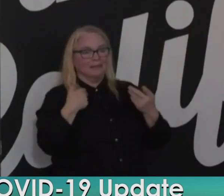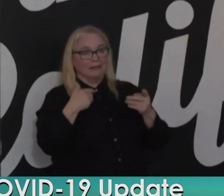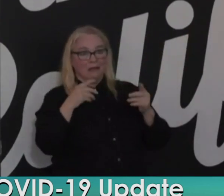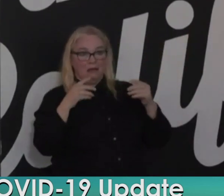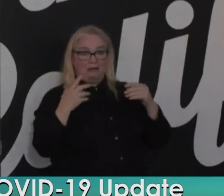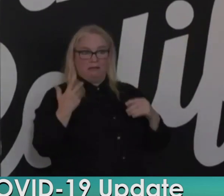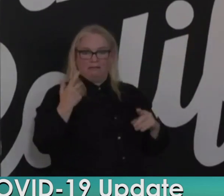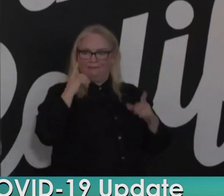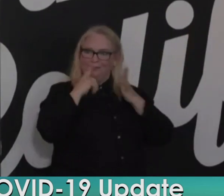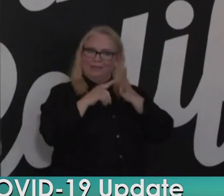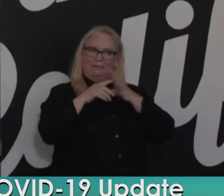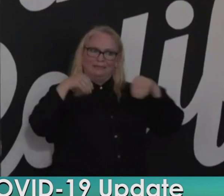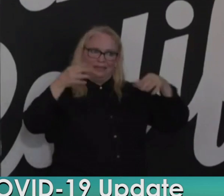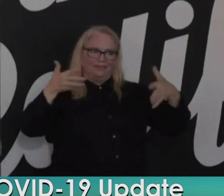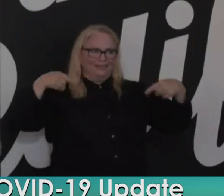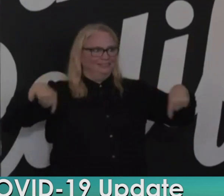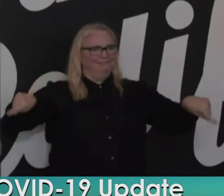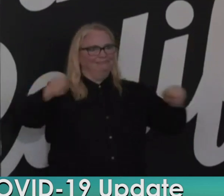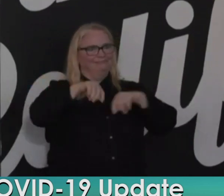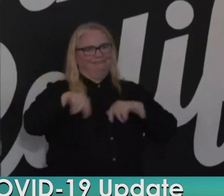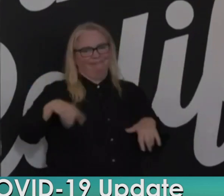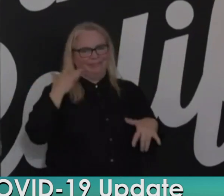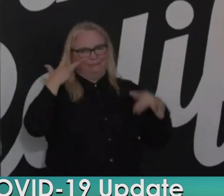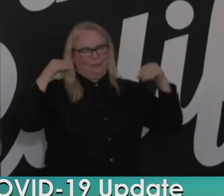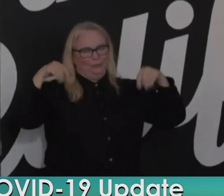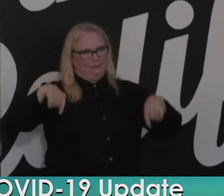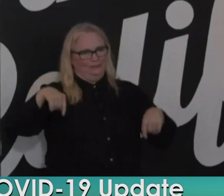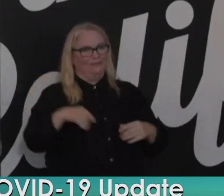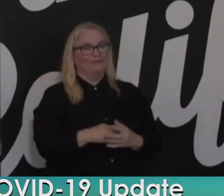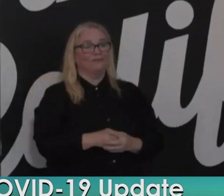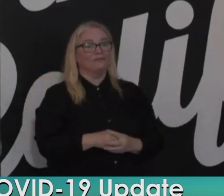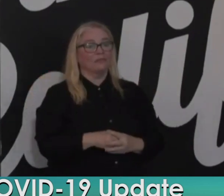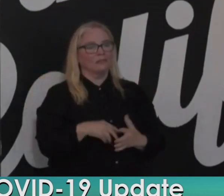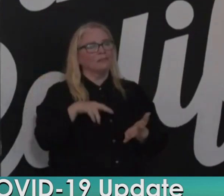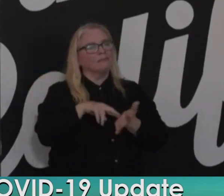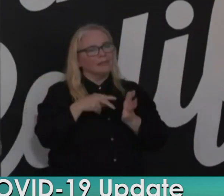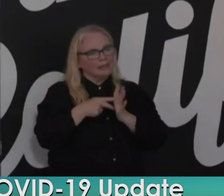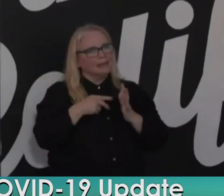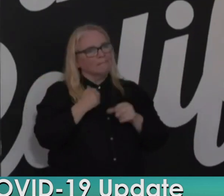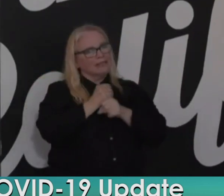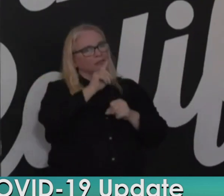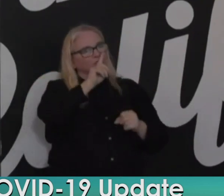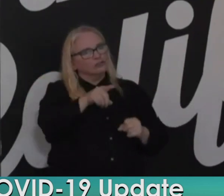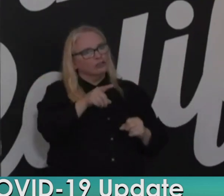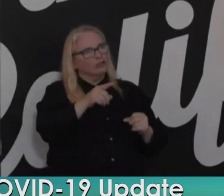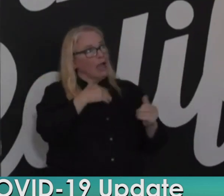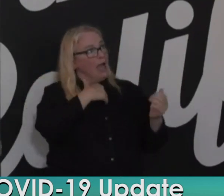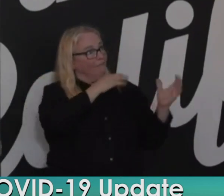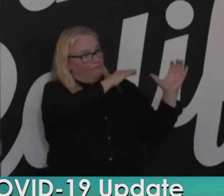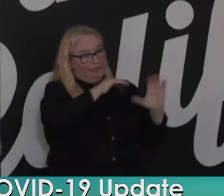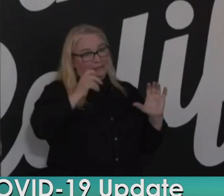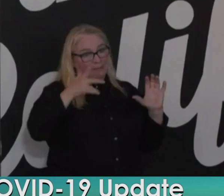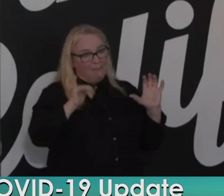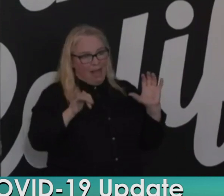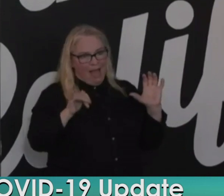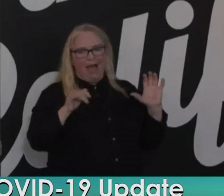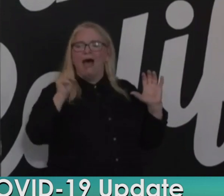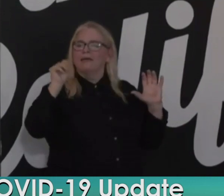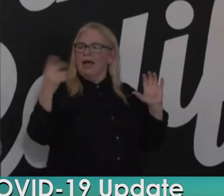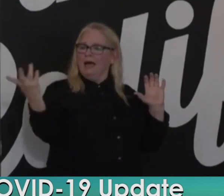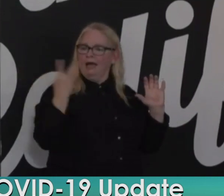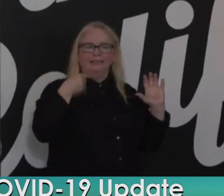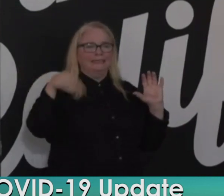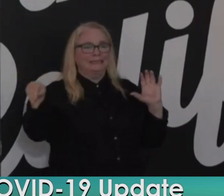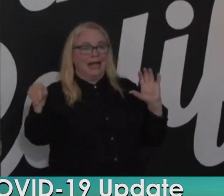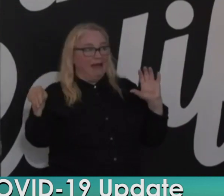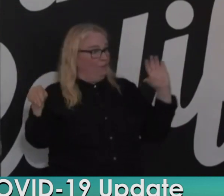business, and it's the ability to sell those products in a very thoughtful way with a deep framework of sanitization, a